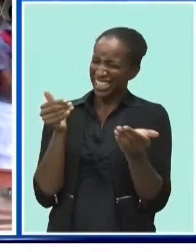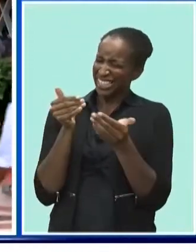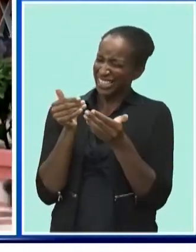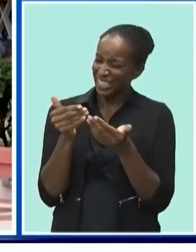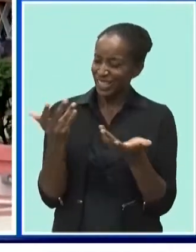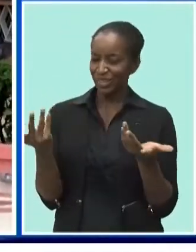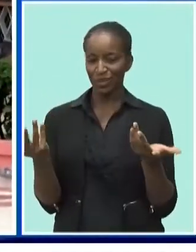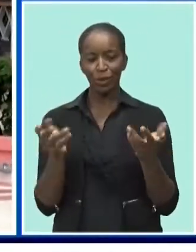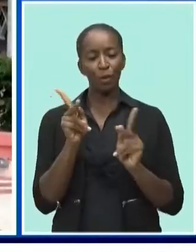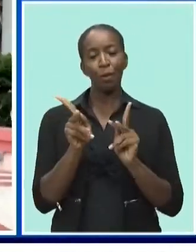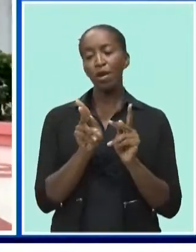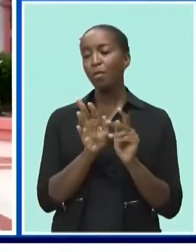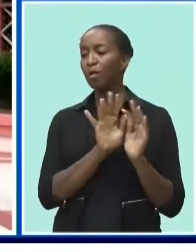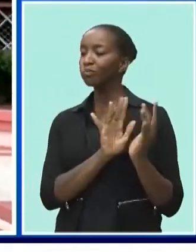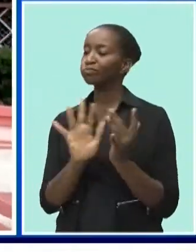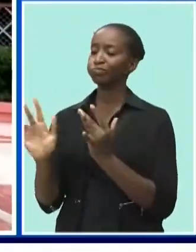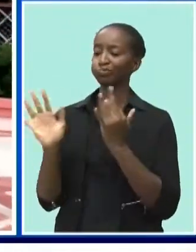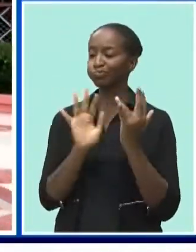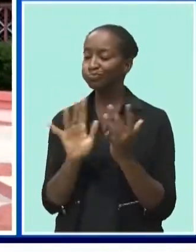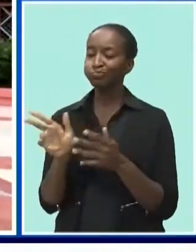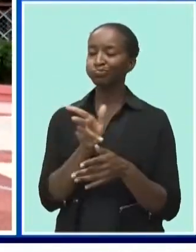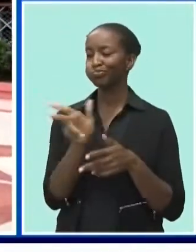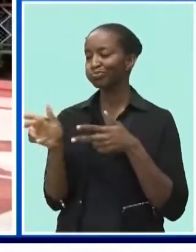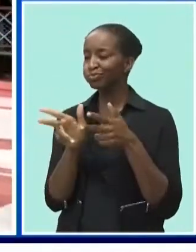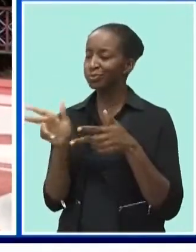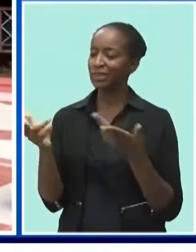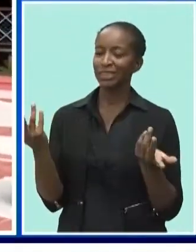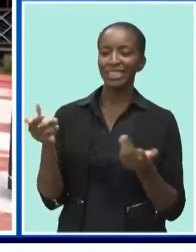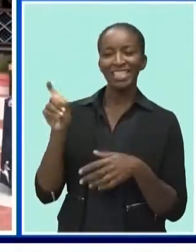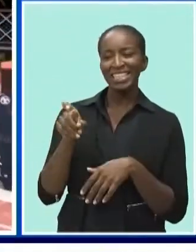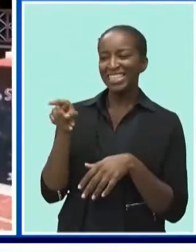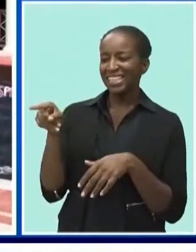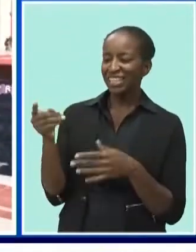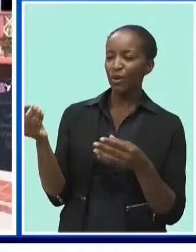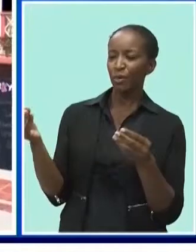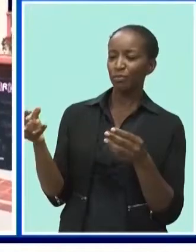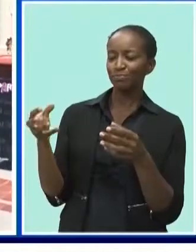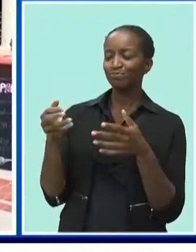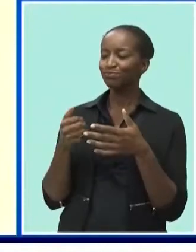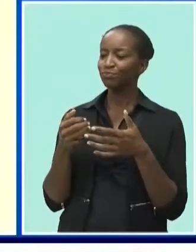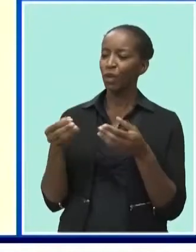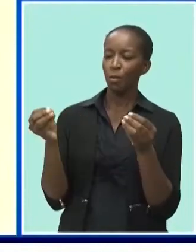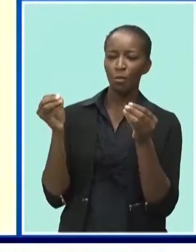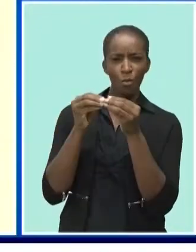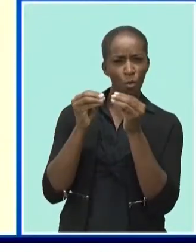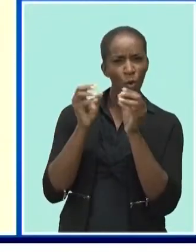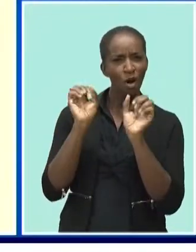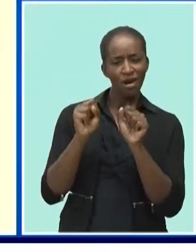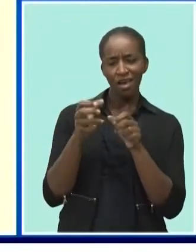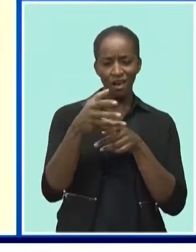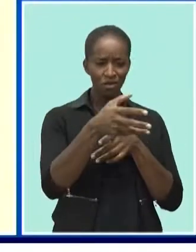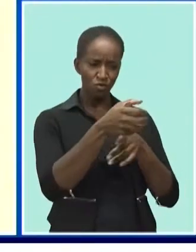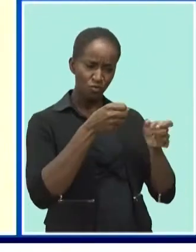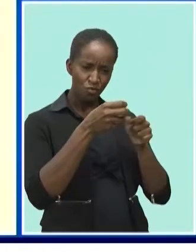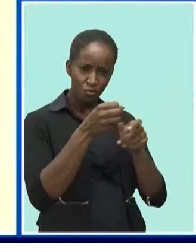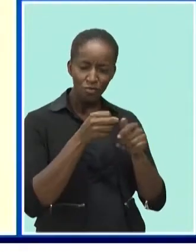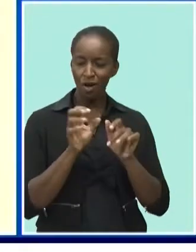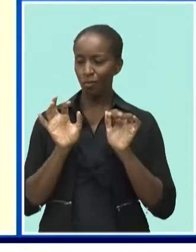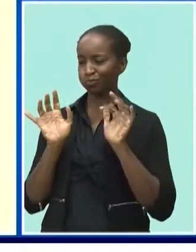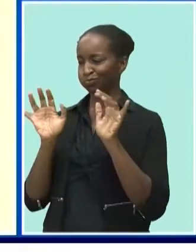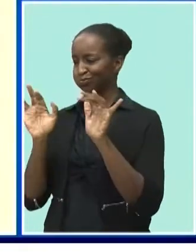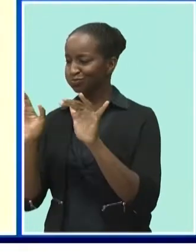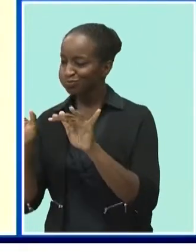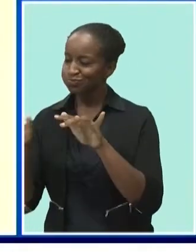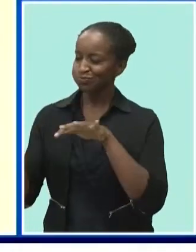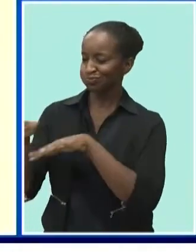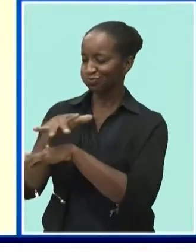find a way to fix that. And equally, I am confident that there are sufficient hotels on the West Coast and on the South Coast that